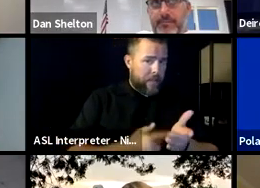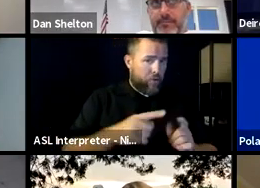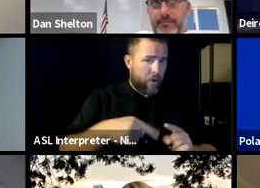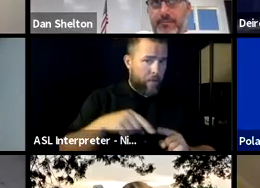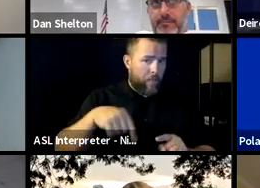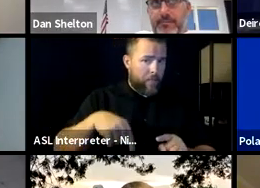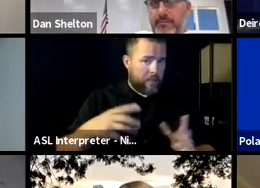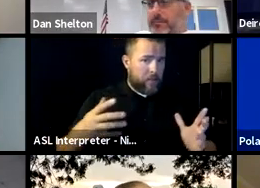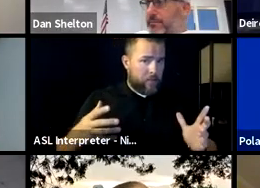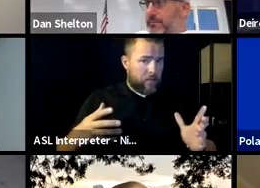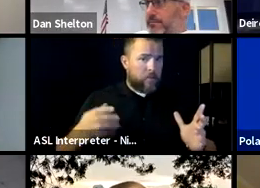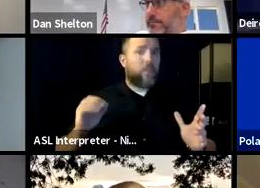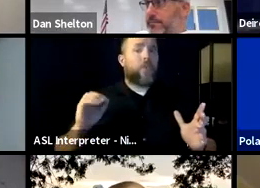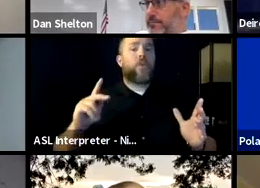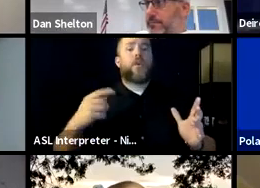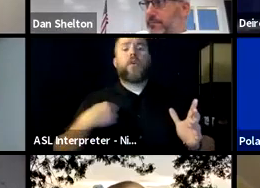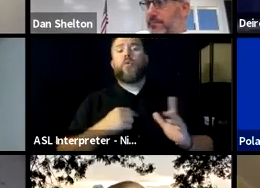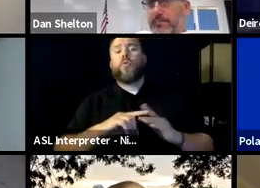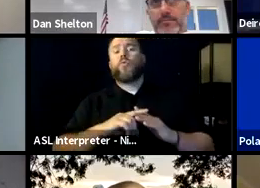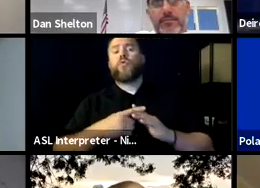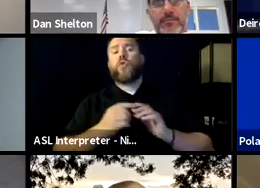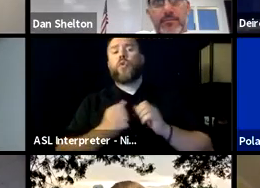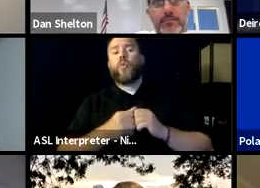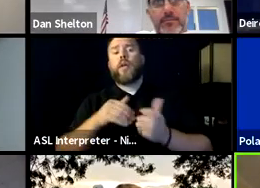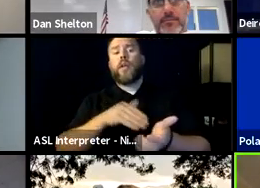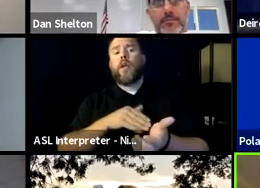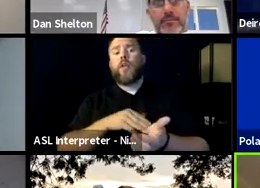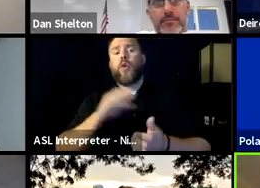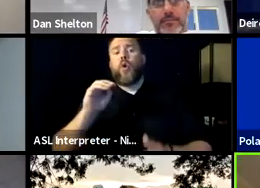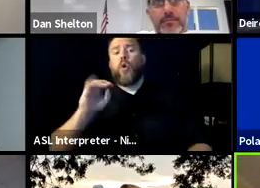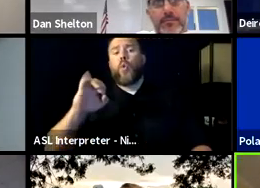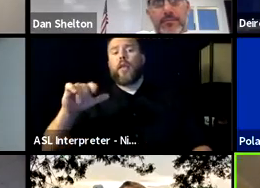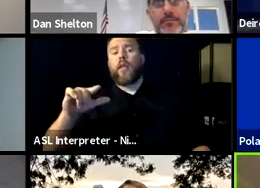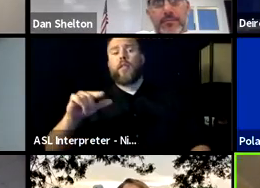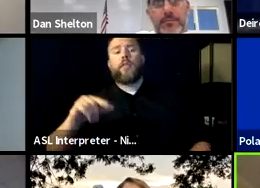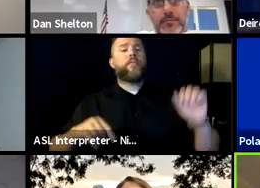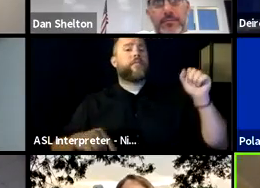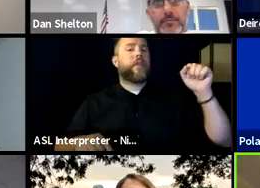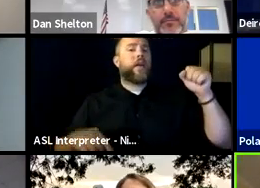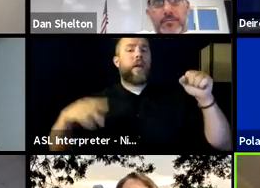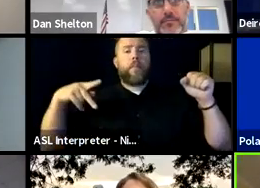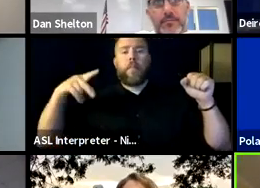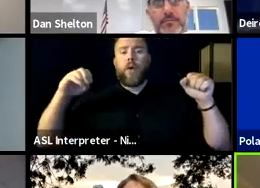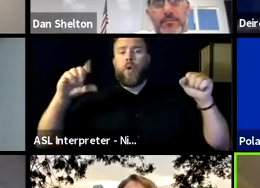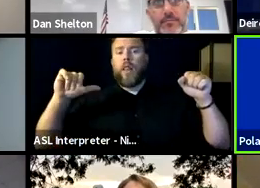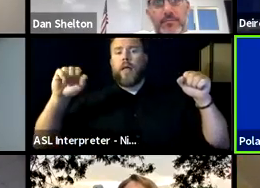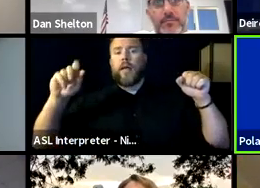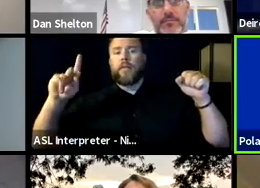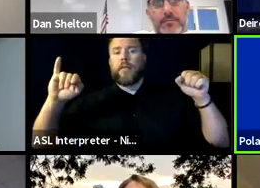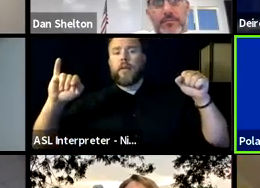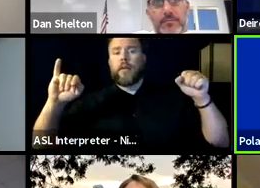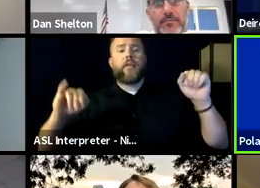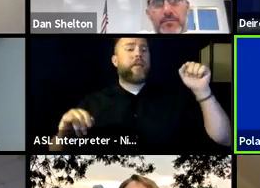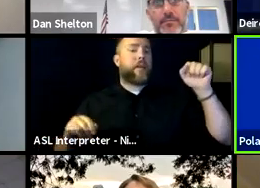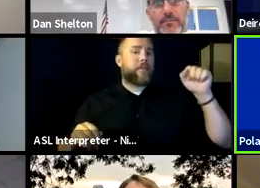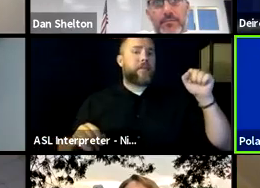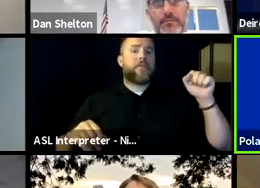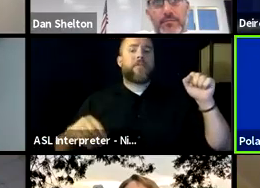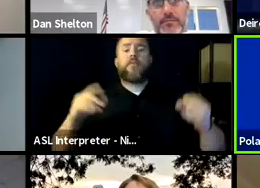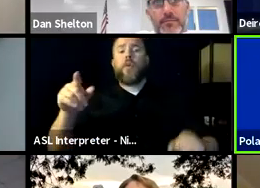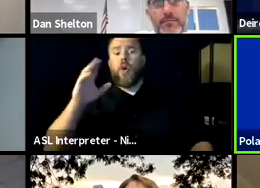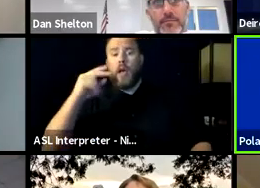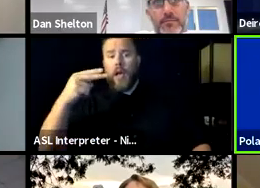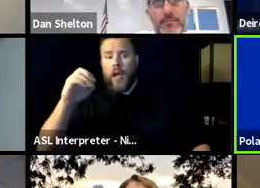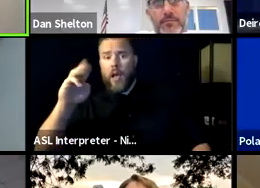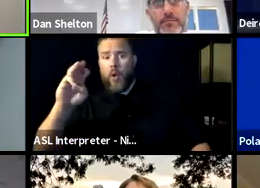Okay, hearing none, we'll start with Dr. O'Neill. Claire O'Neill, yes. Mr. Pulaski. Fred Pulaski, yes. Mr.